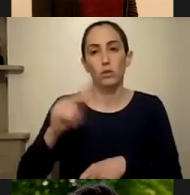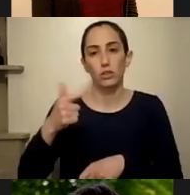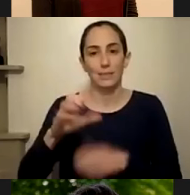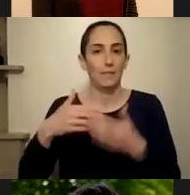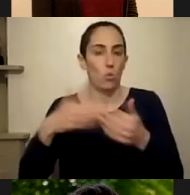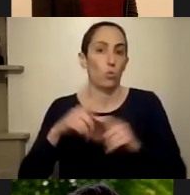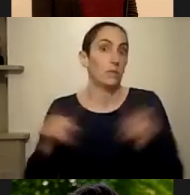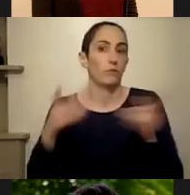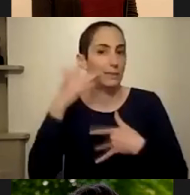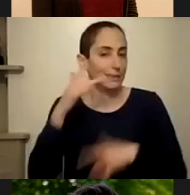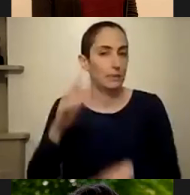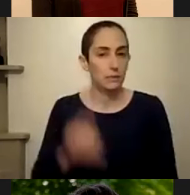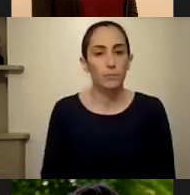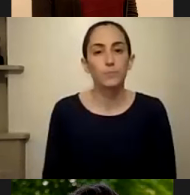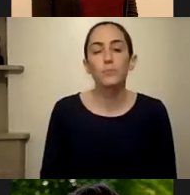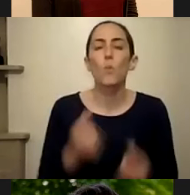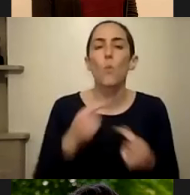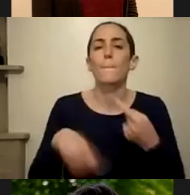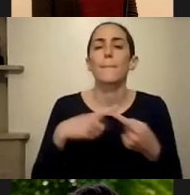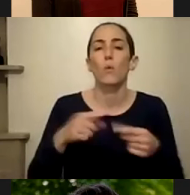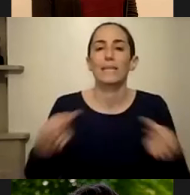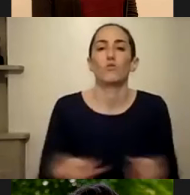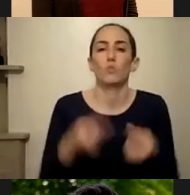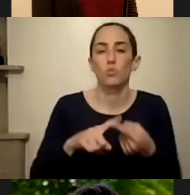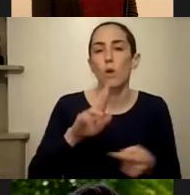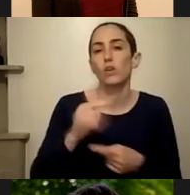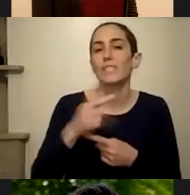Then how about the injury to the RGC axons?